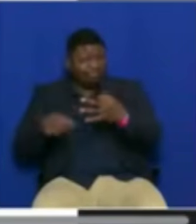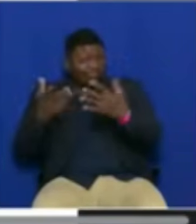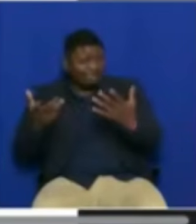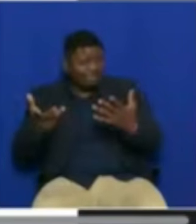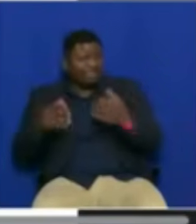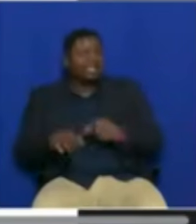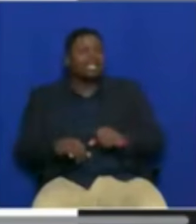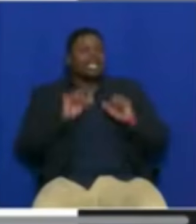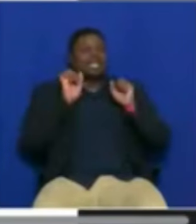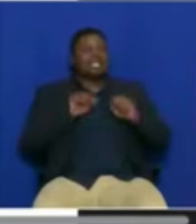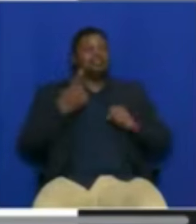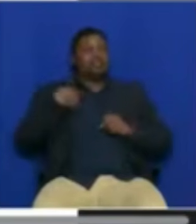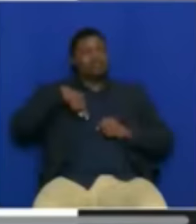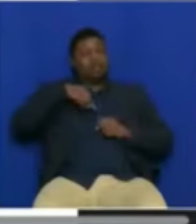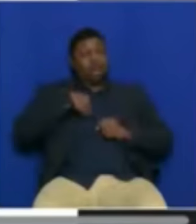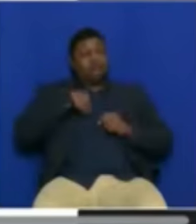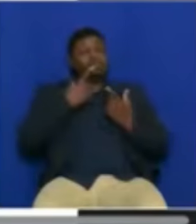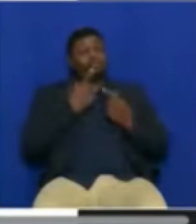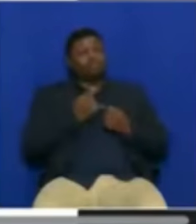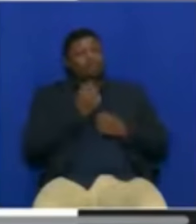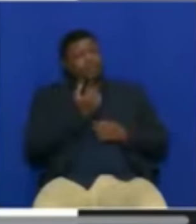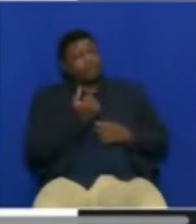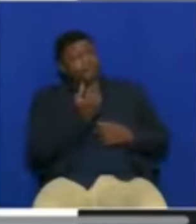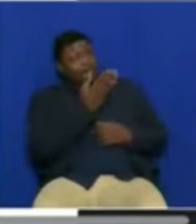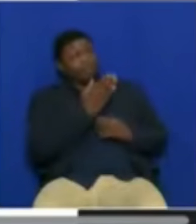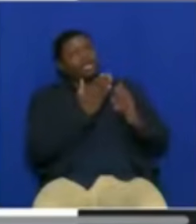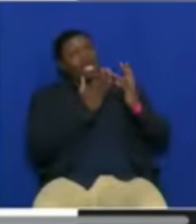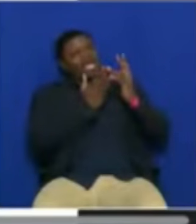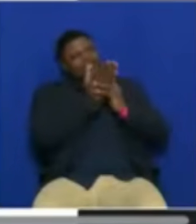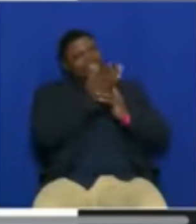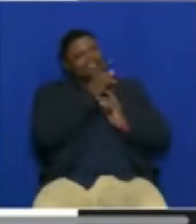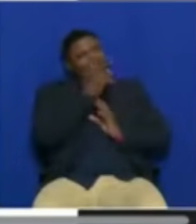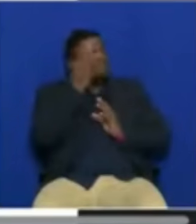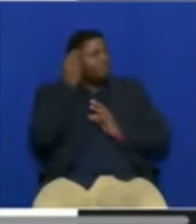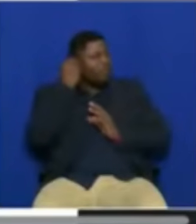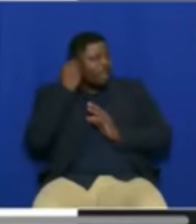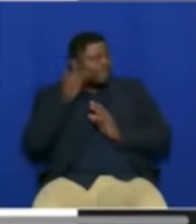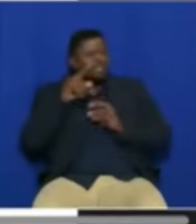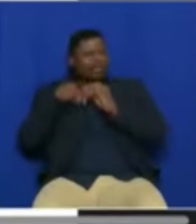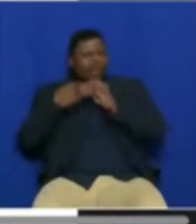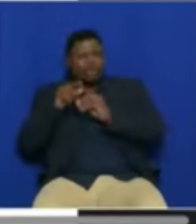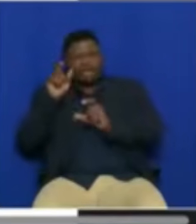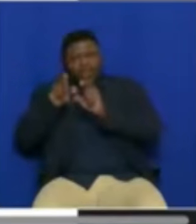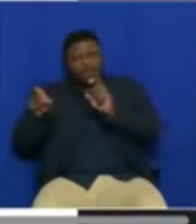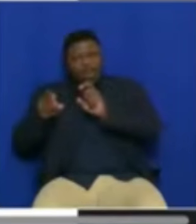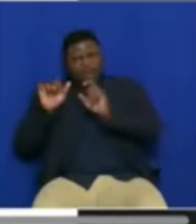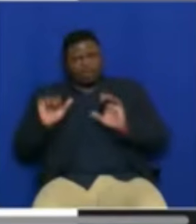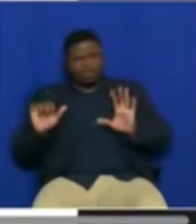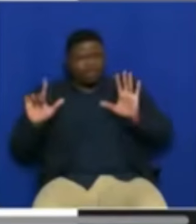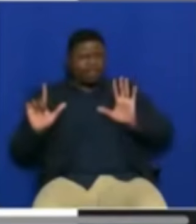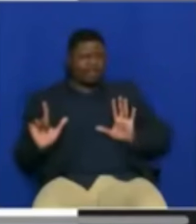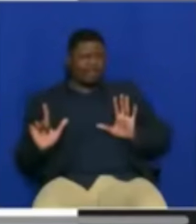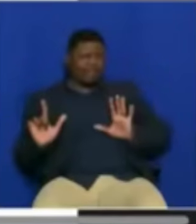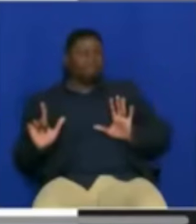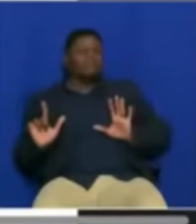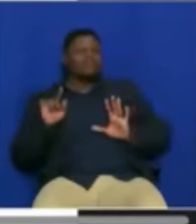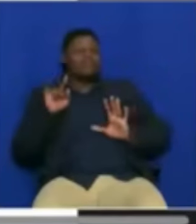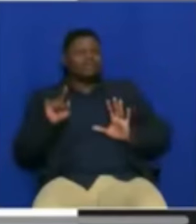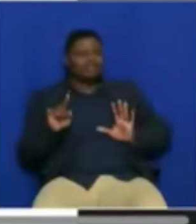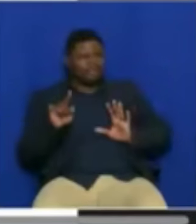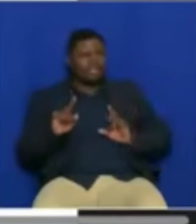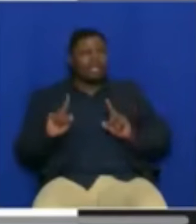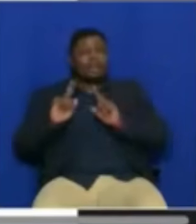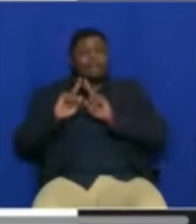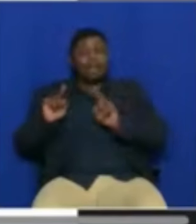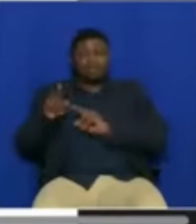files of people that we're investigating. So when you see Mrs. Mukwele here, so on